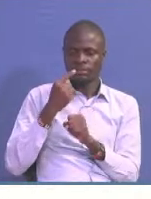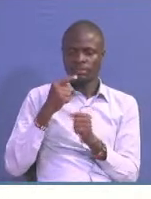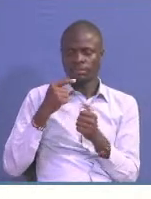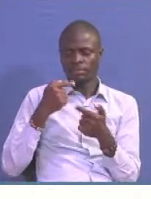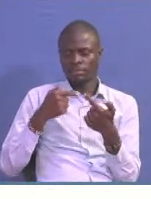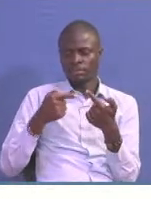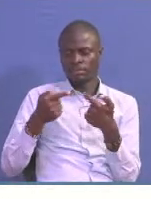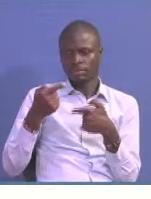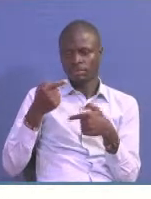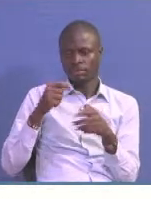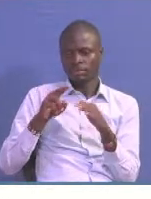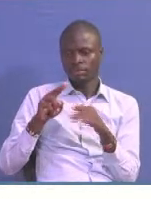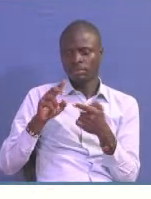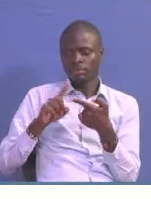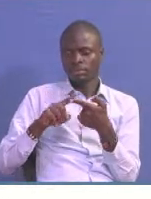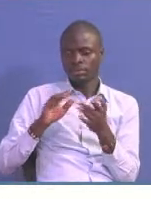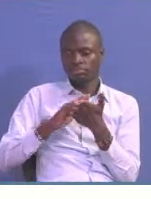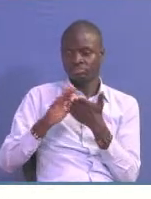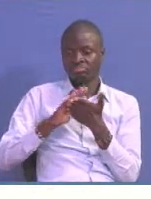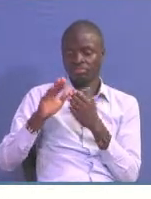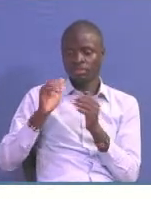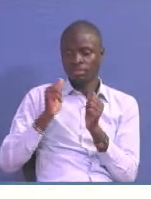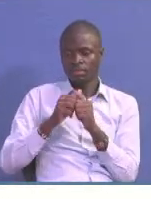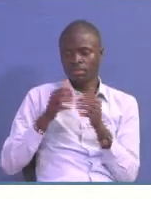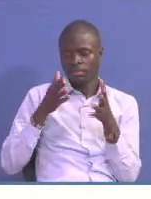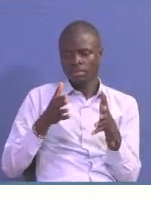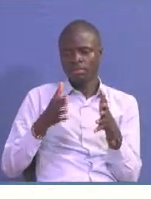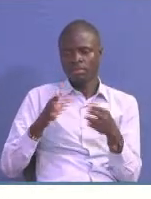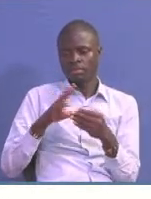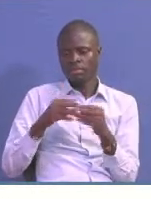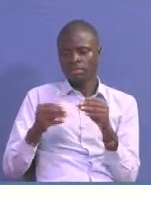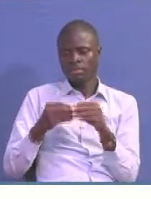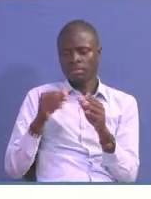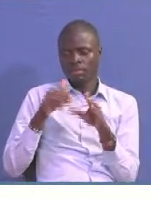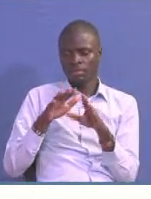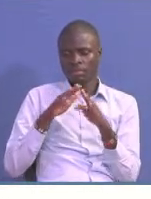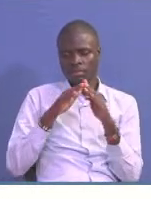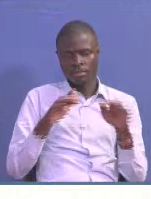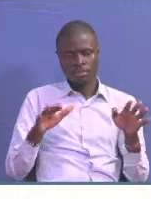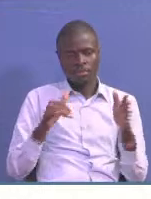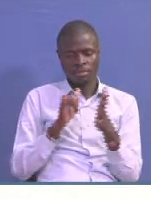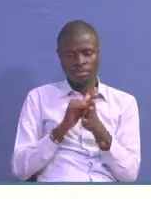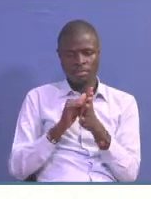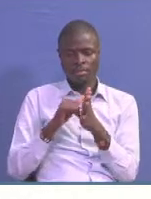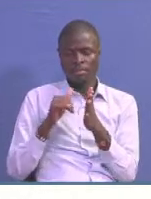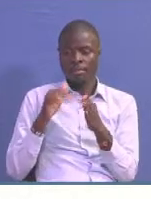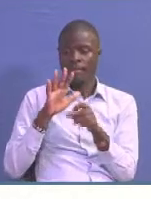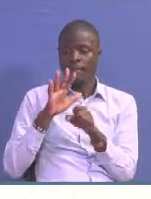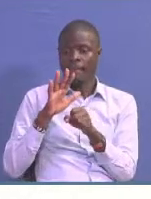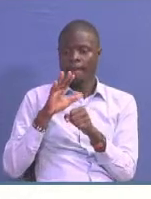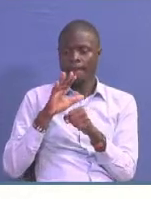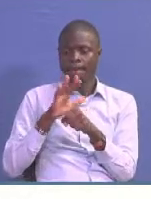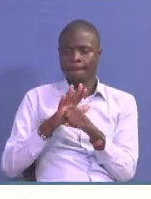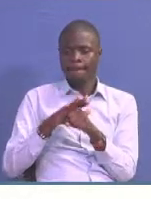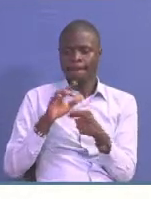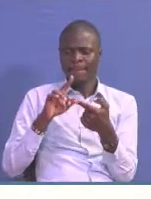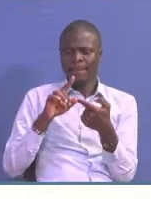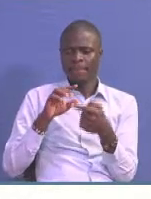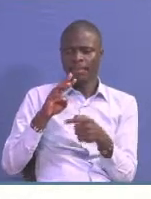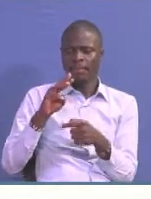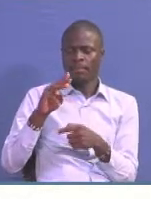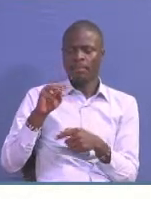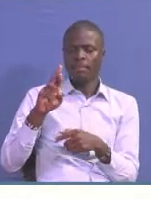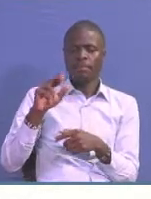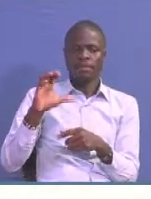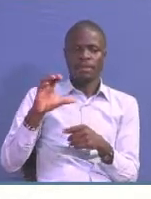come up to speed with current innovations in the market that match up to the current niches in